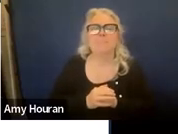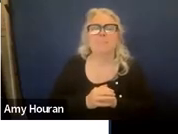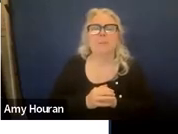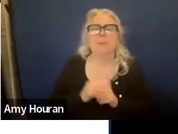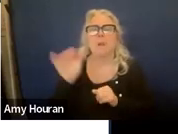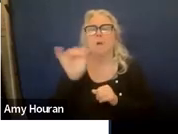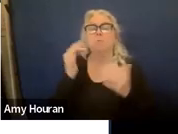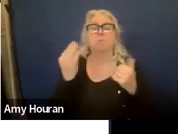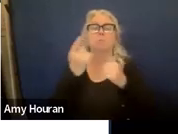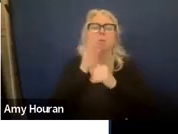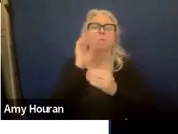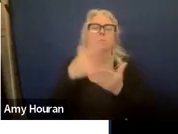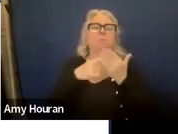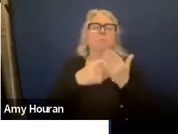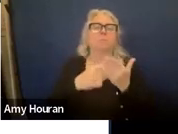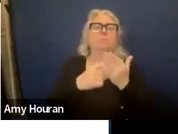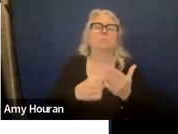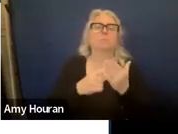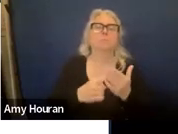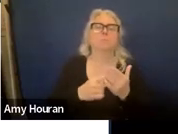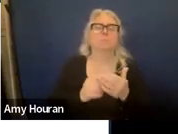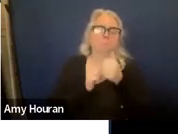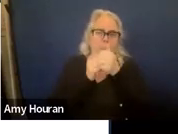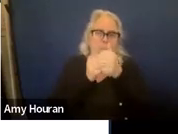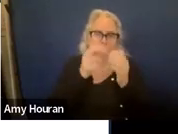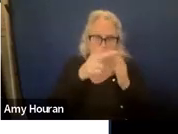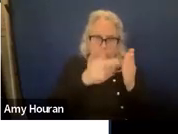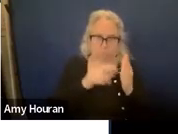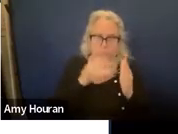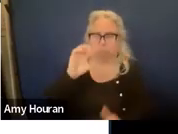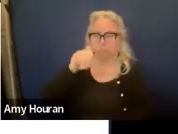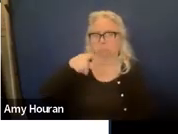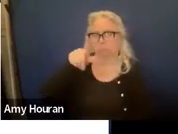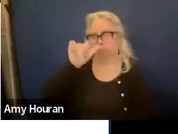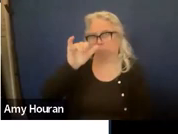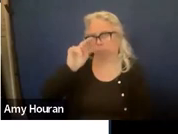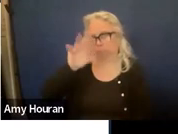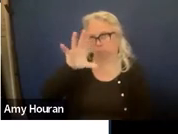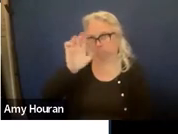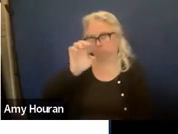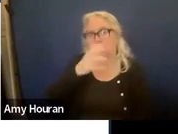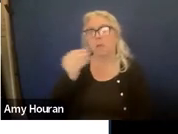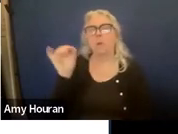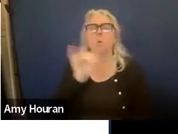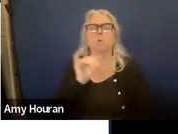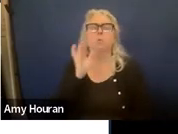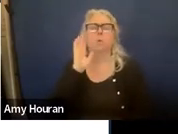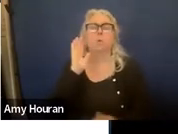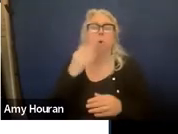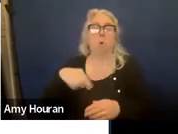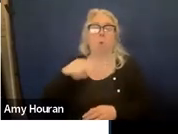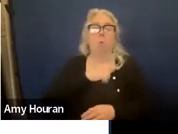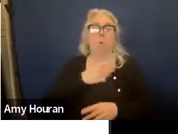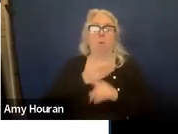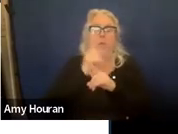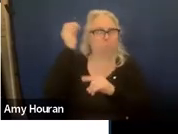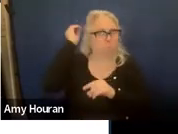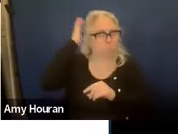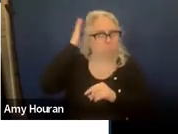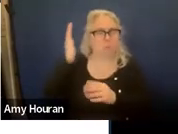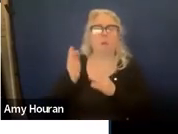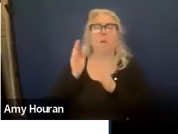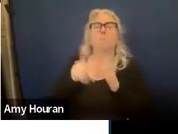So today we're going to talk a lot about compliance, but we also keep in mind that programming piece. We don't want